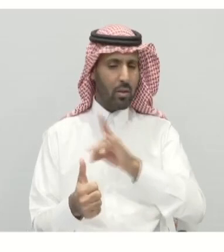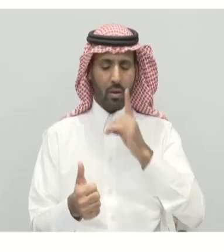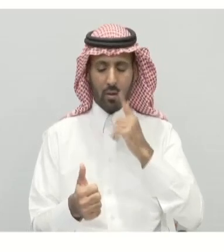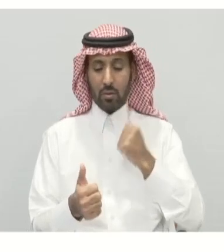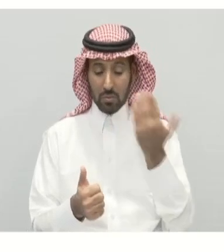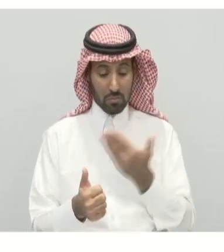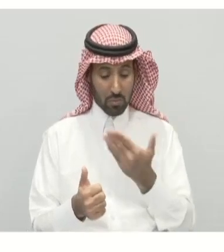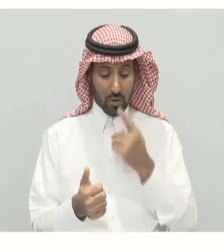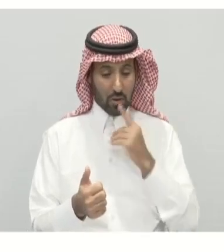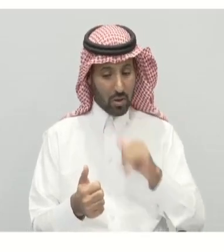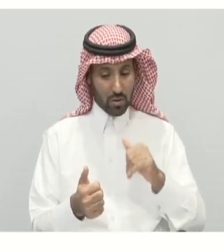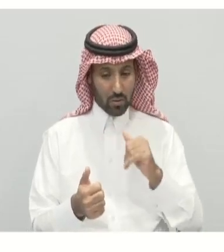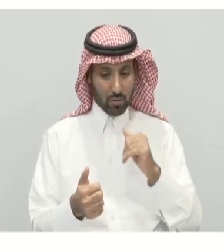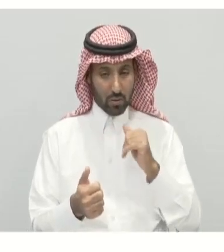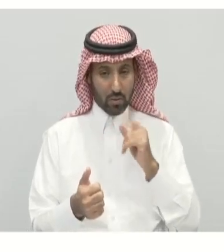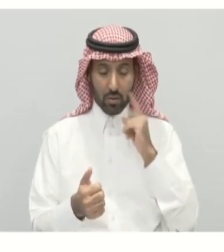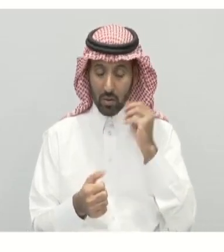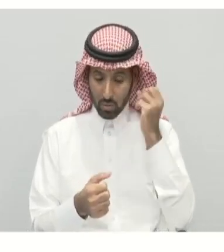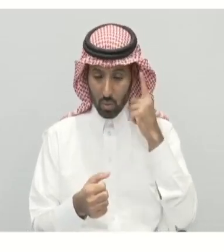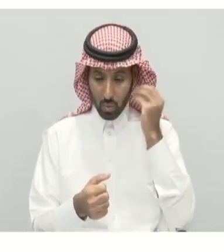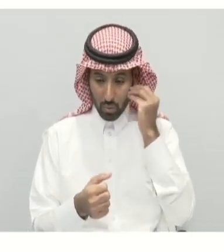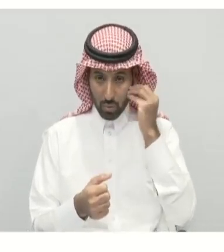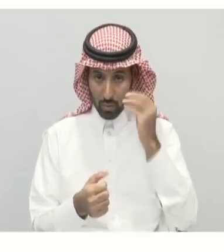to study. You know it all anyway.